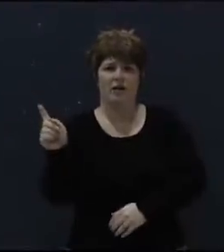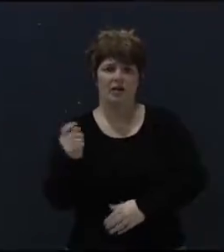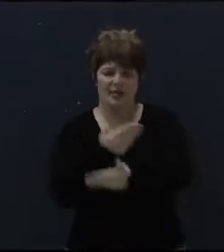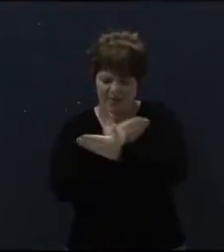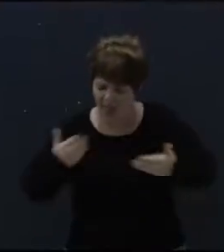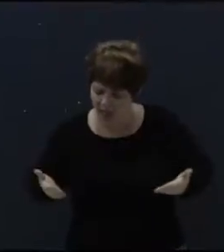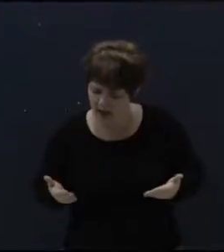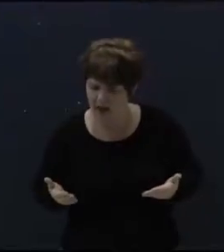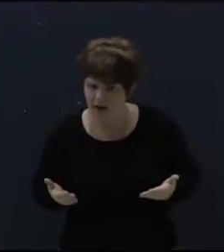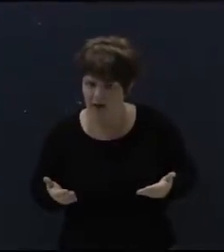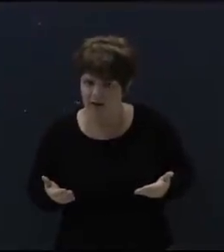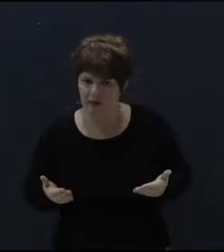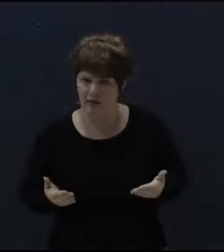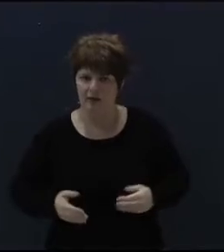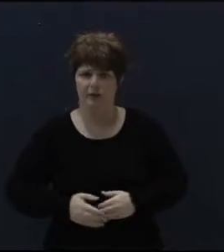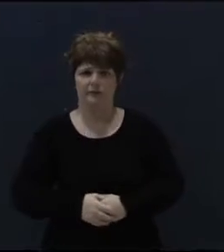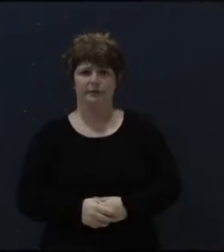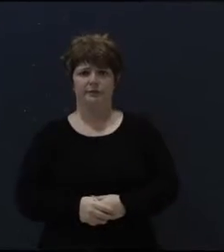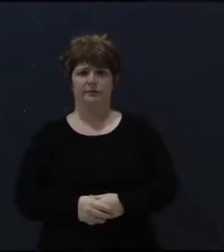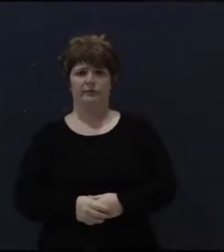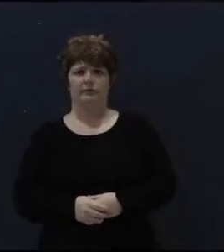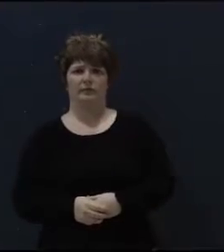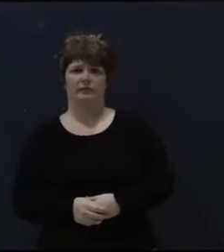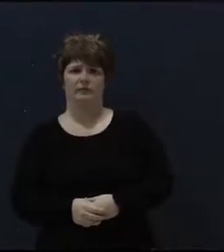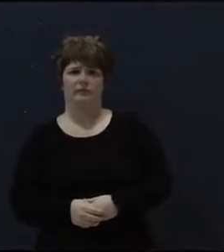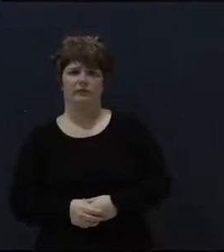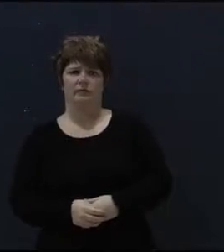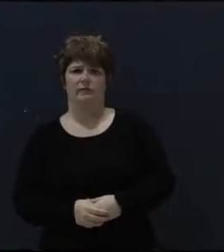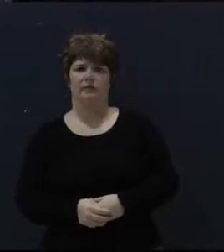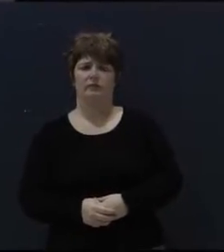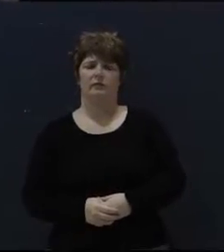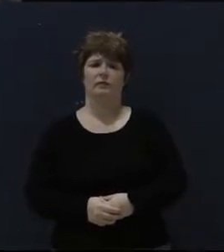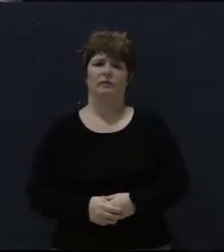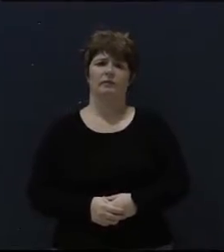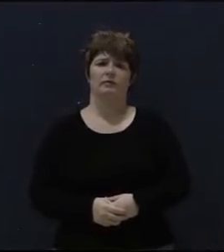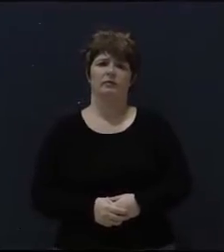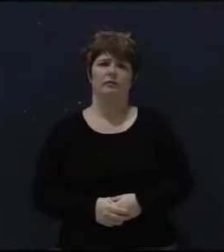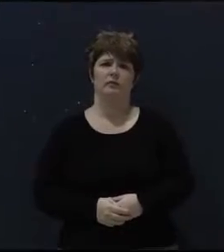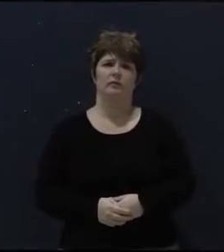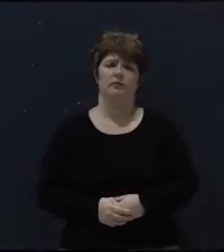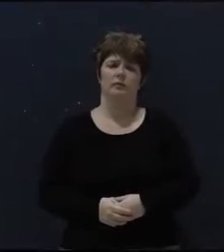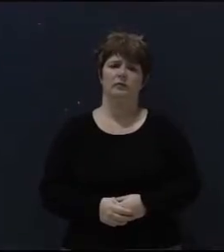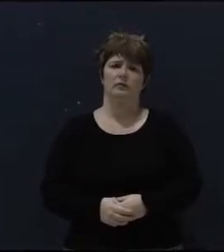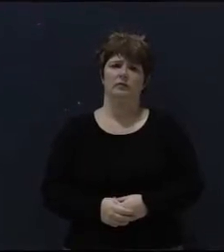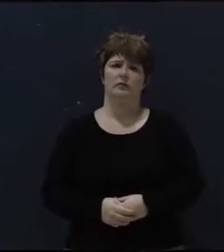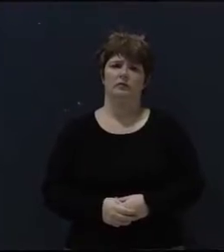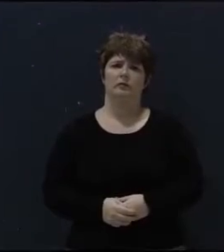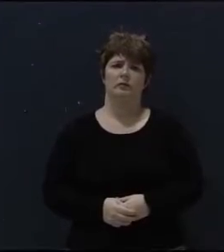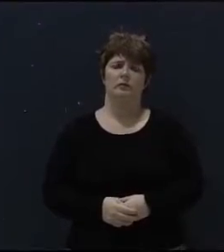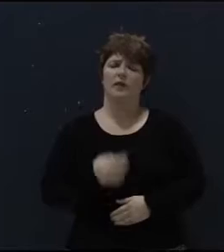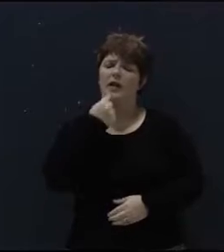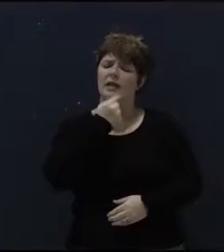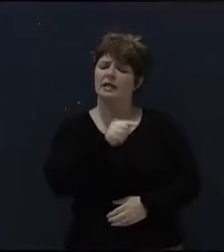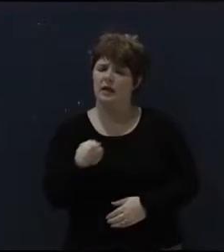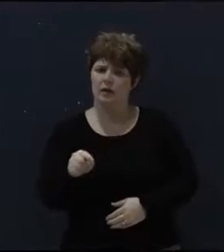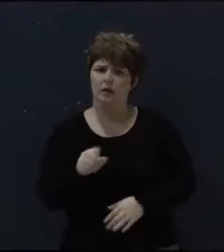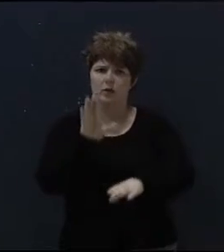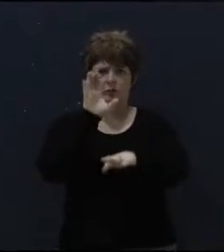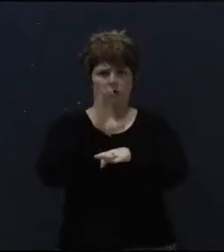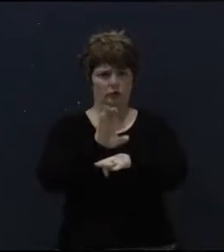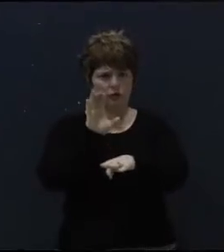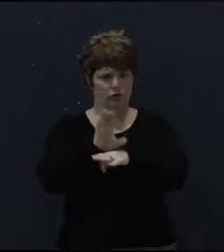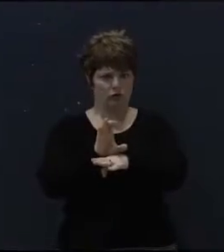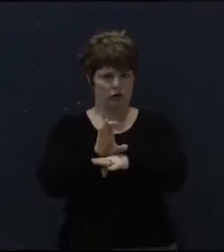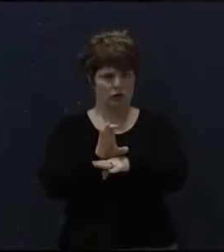there. Amen. Oh, we also trying to get to... I'm going to tell you what, the churches,